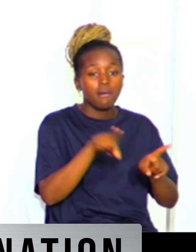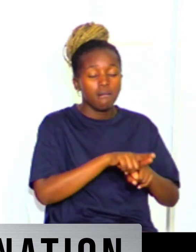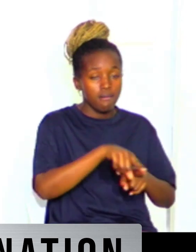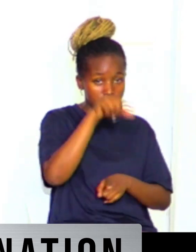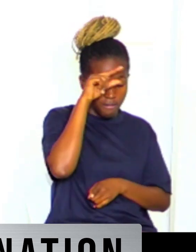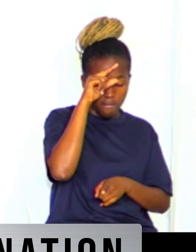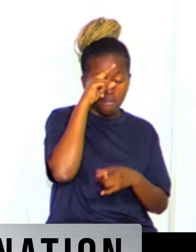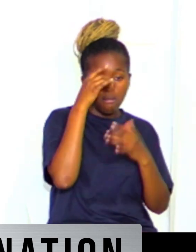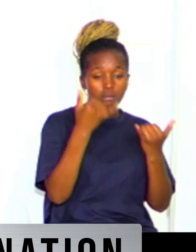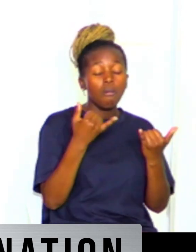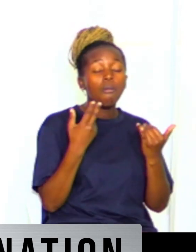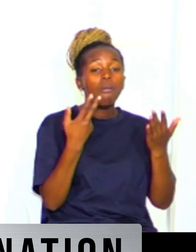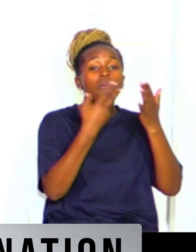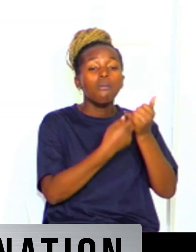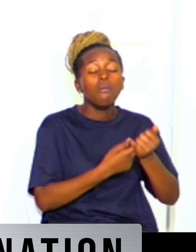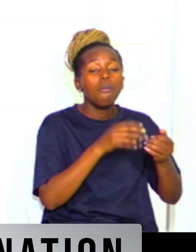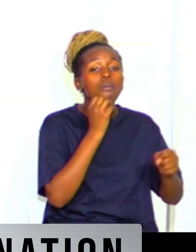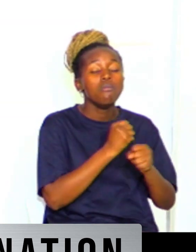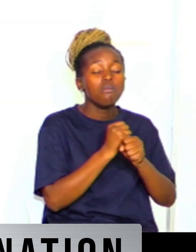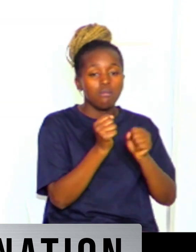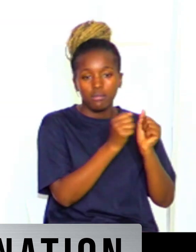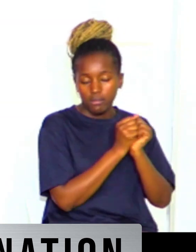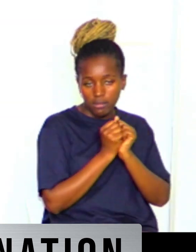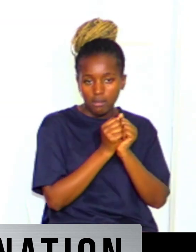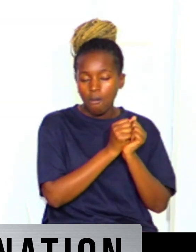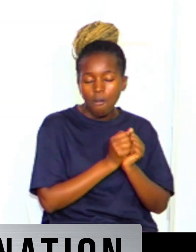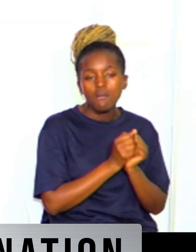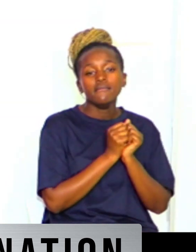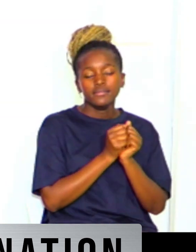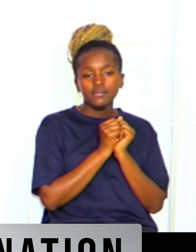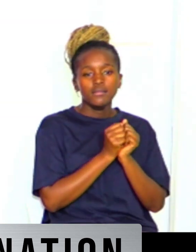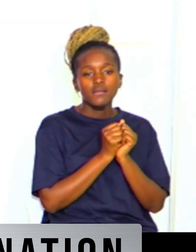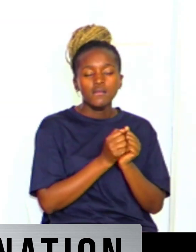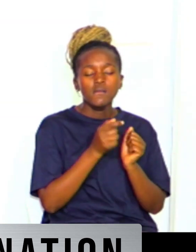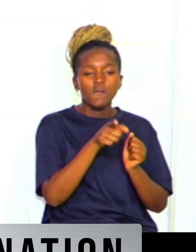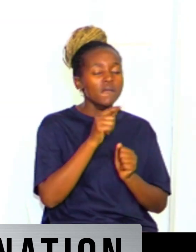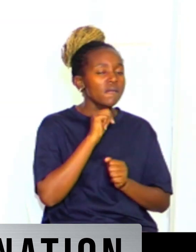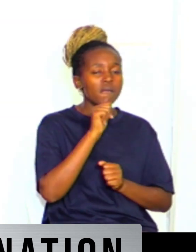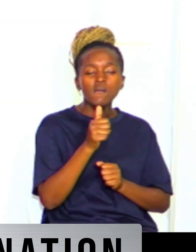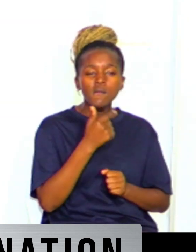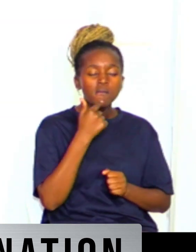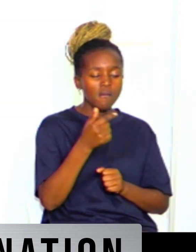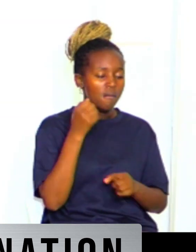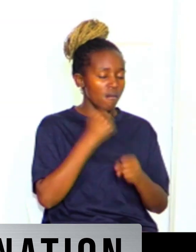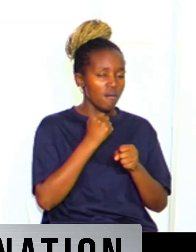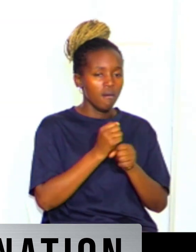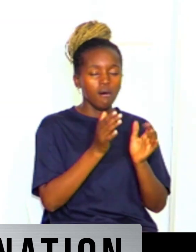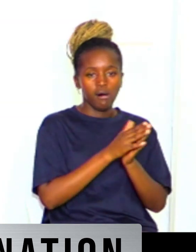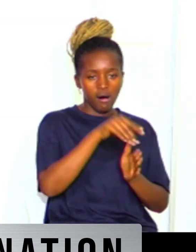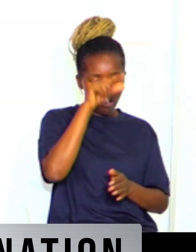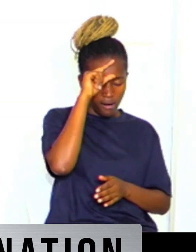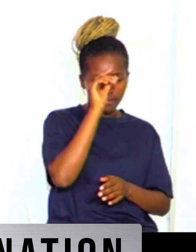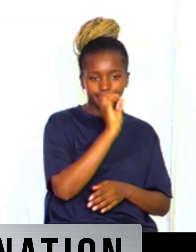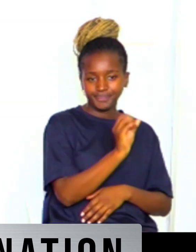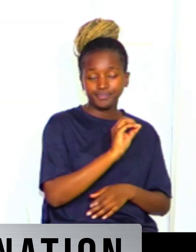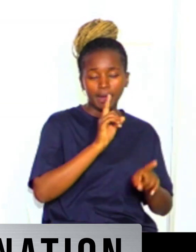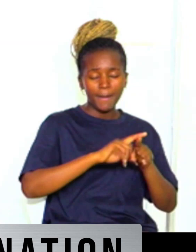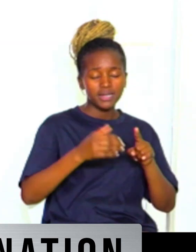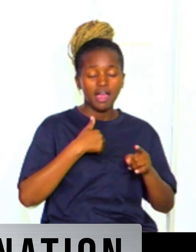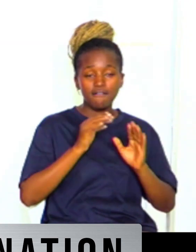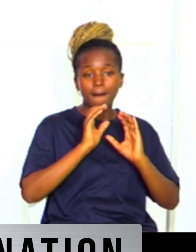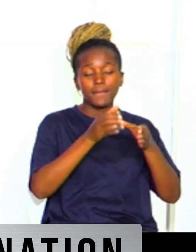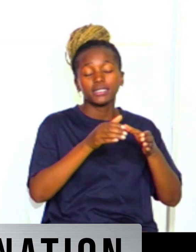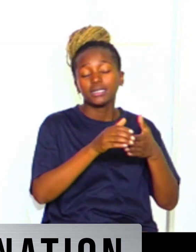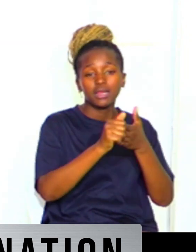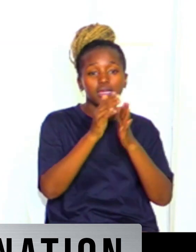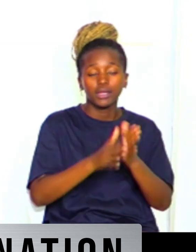now they are working in hand. How is the same at that haufanyi kazi na serikali yet your party leader is working with the government? That